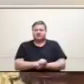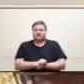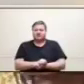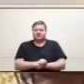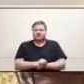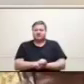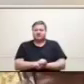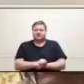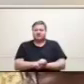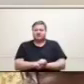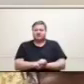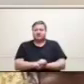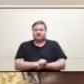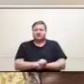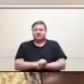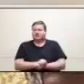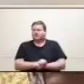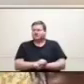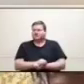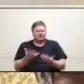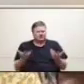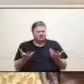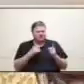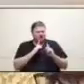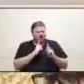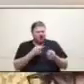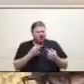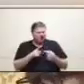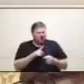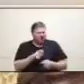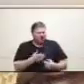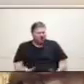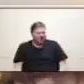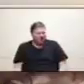We're having a bit of a thing. Have you answered the question?